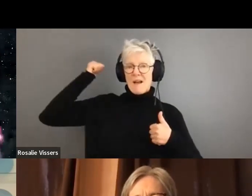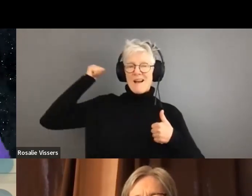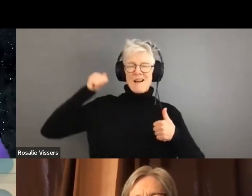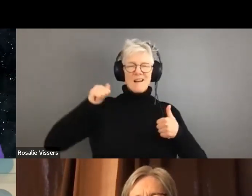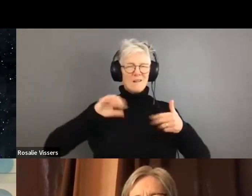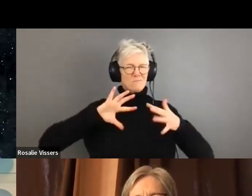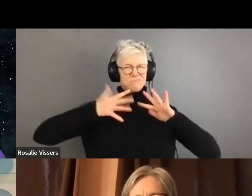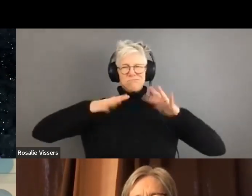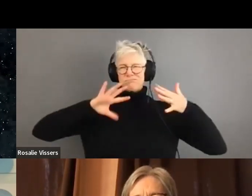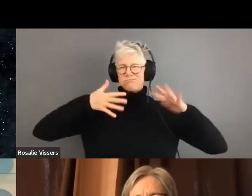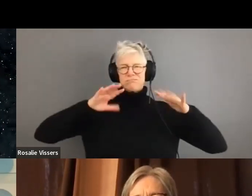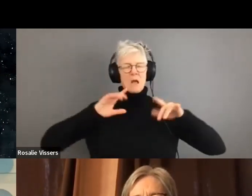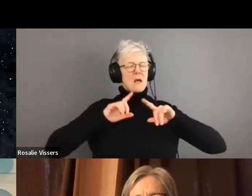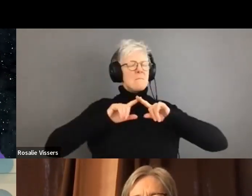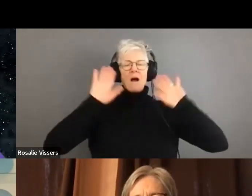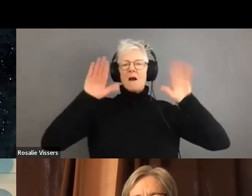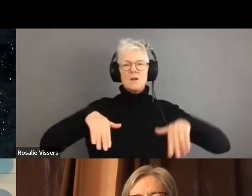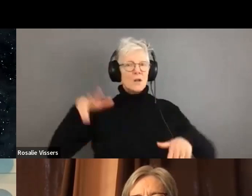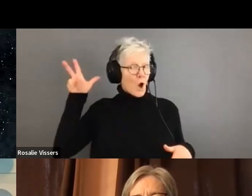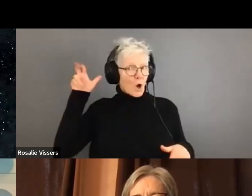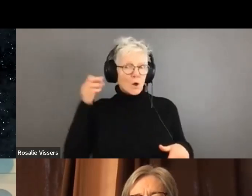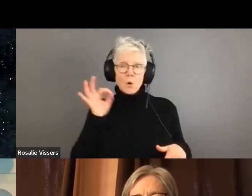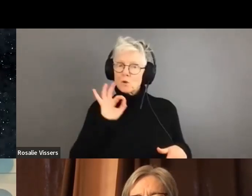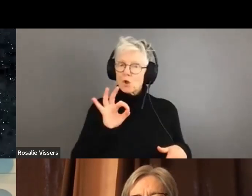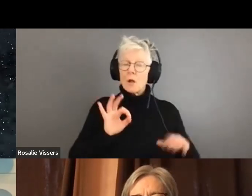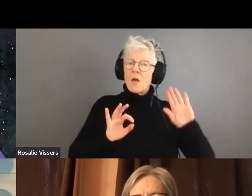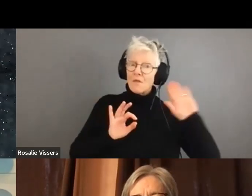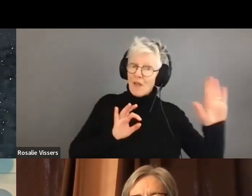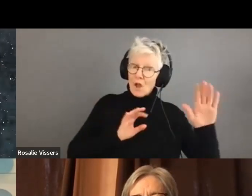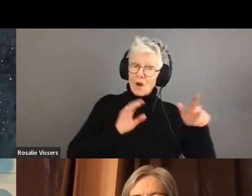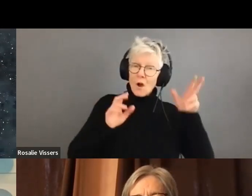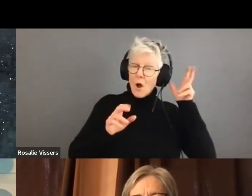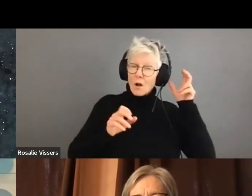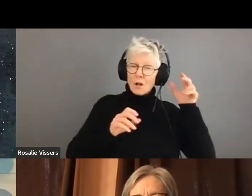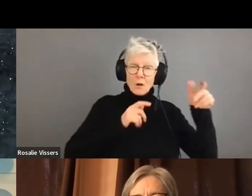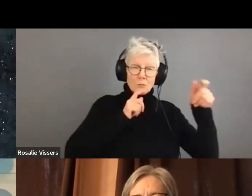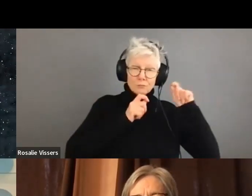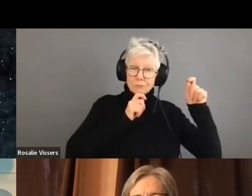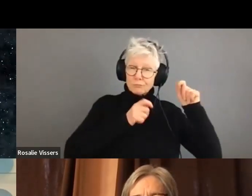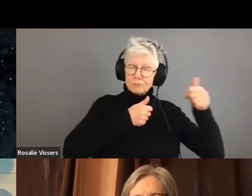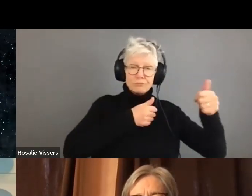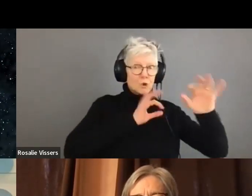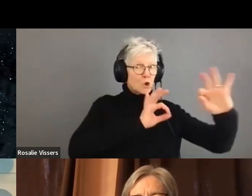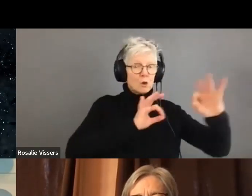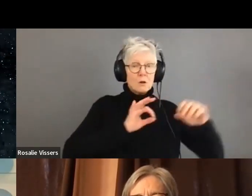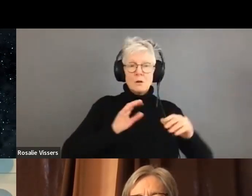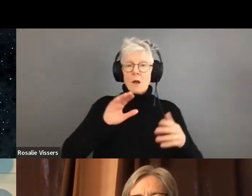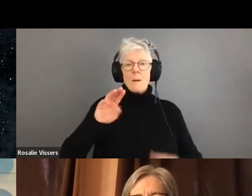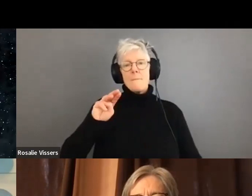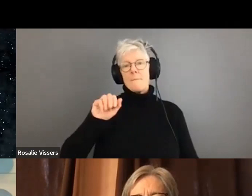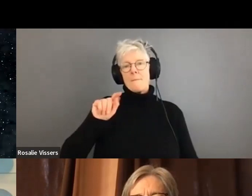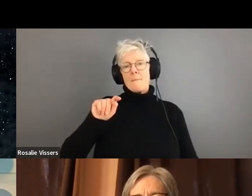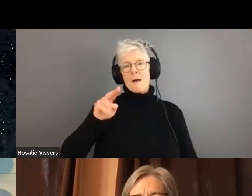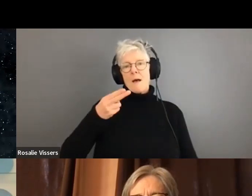care. Most important thing, the audio was good. Their audio and video was good, and the conversation was rich. And Matthew Solomon was great.